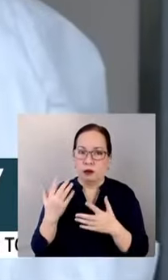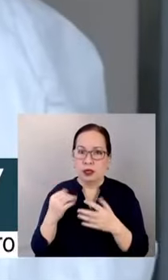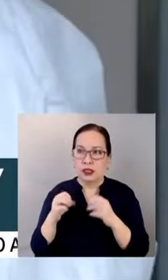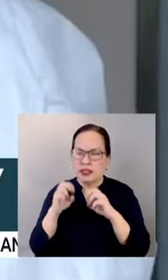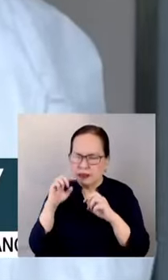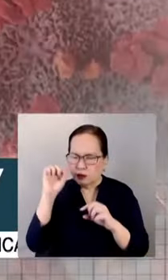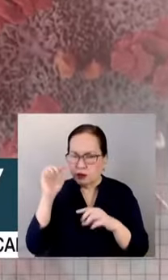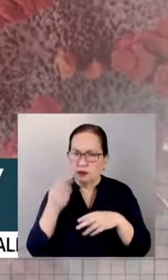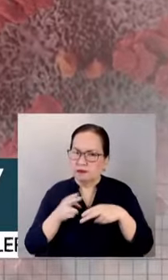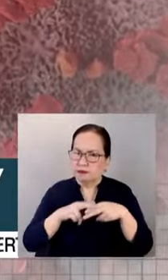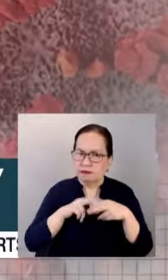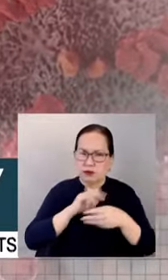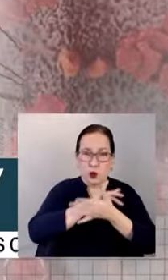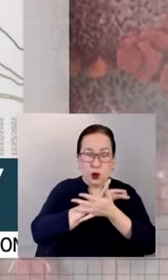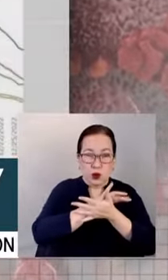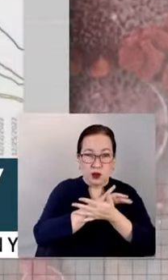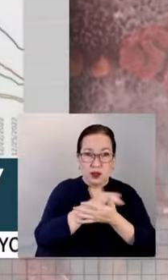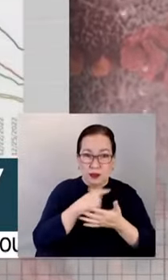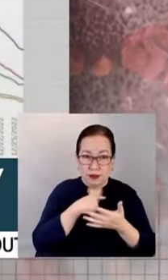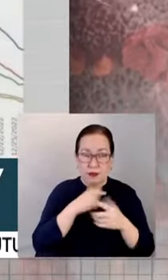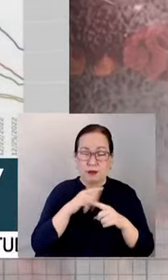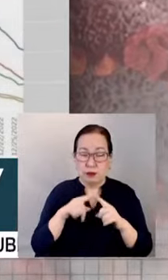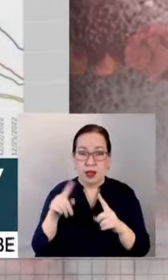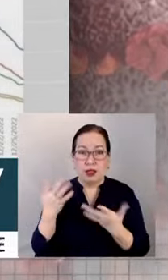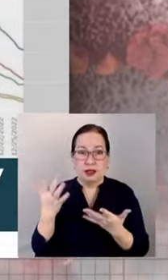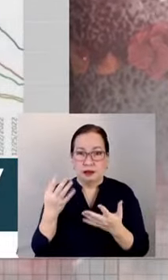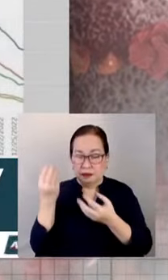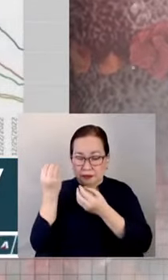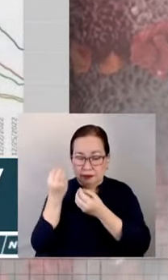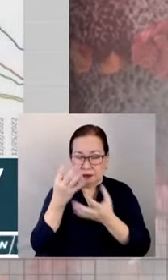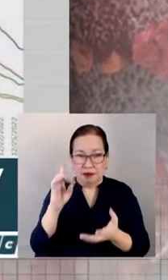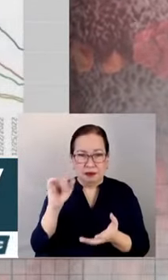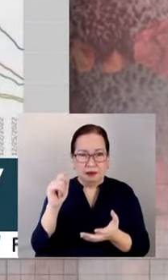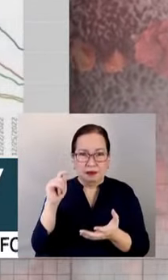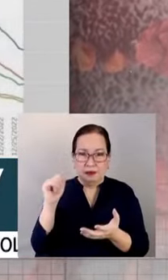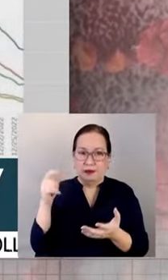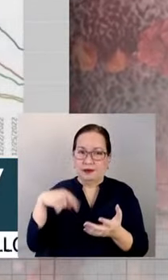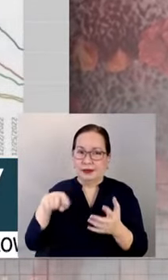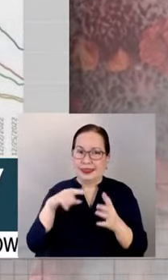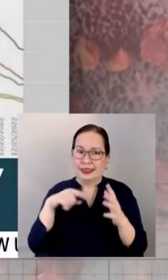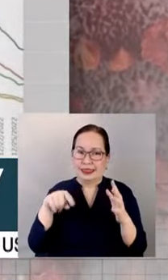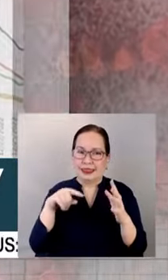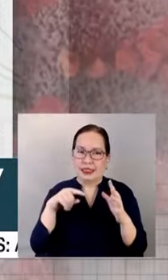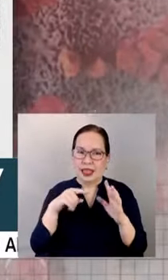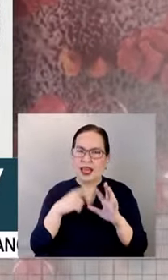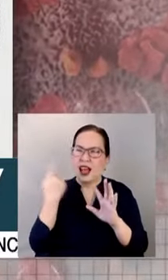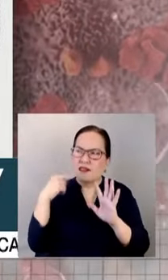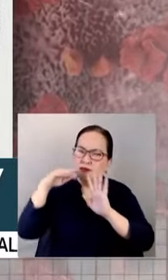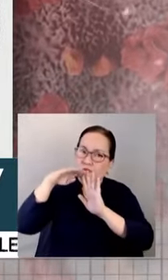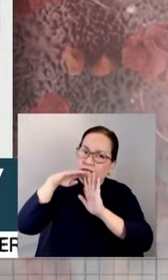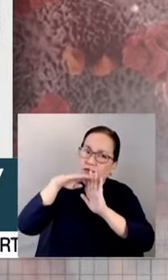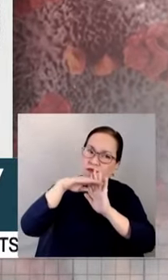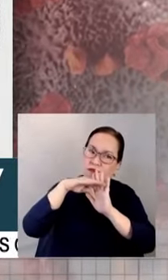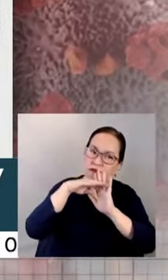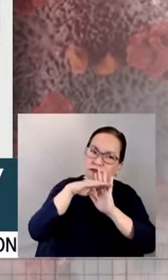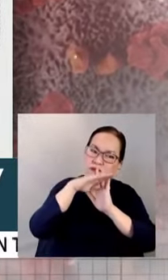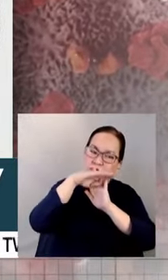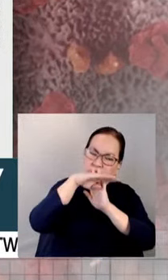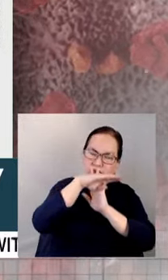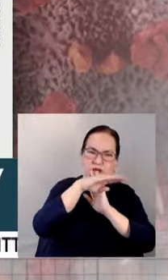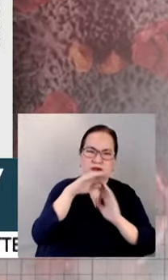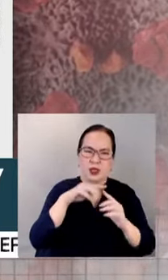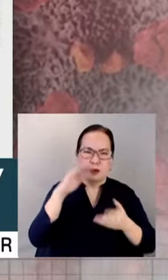past months, data from the Philippine Health Department show that the trend continues to plateau, if not decline. But the decline has been